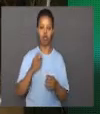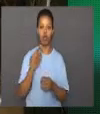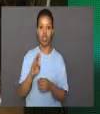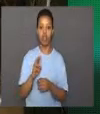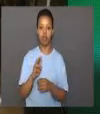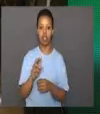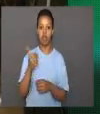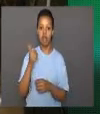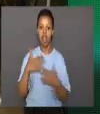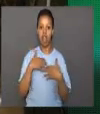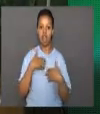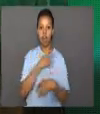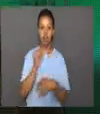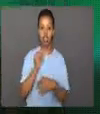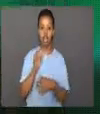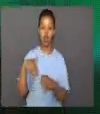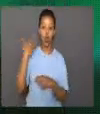and animals.